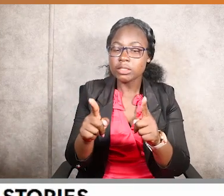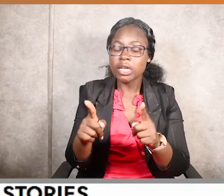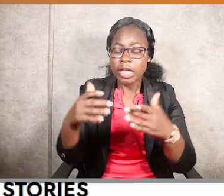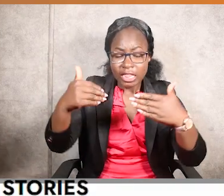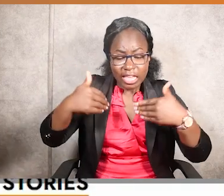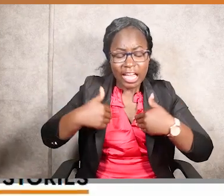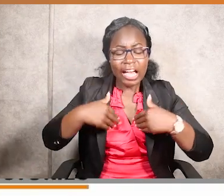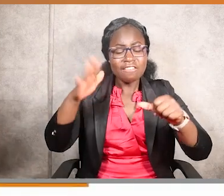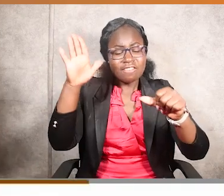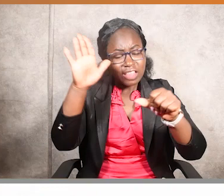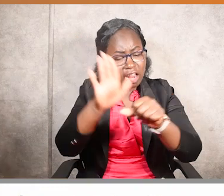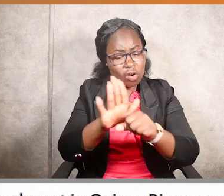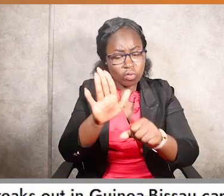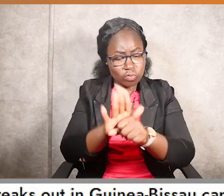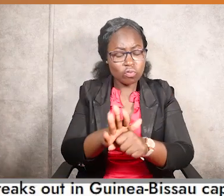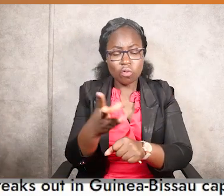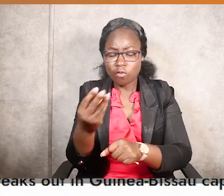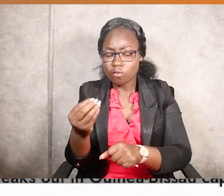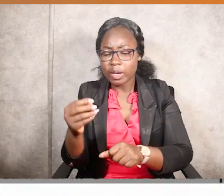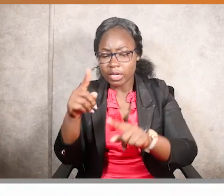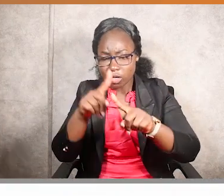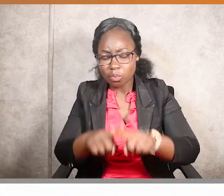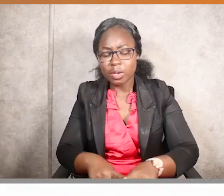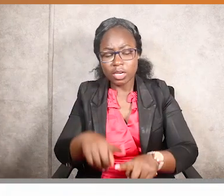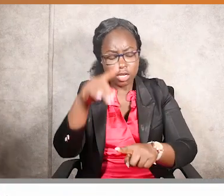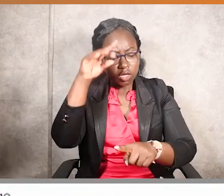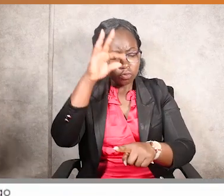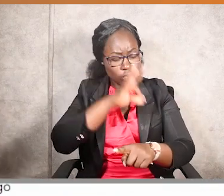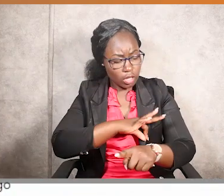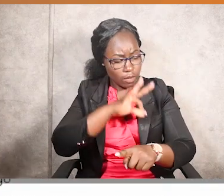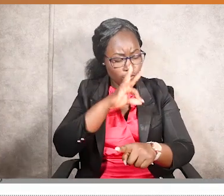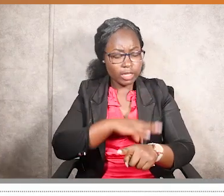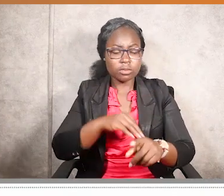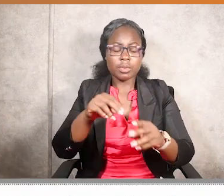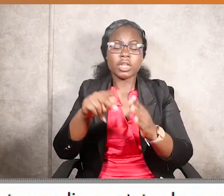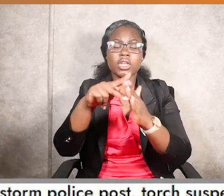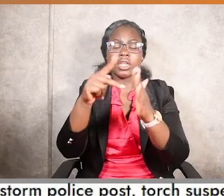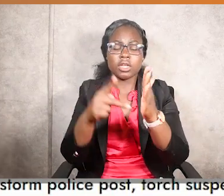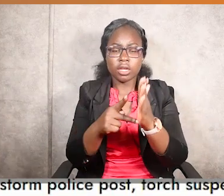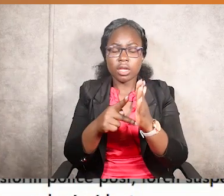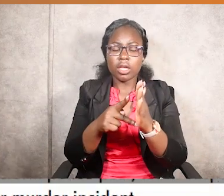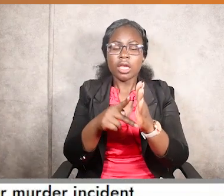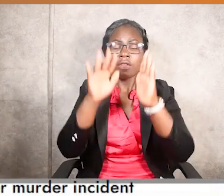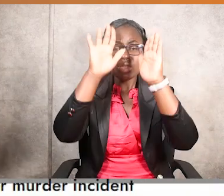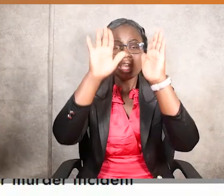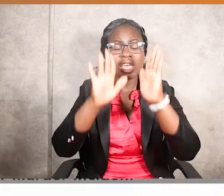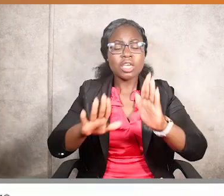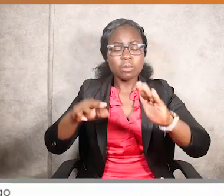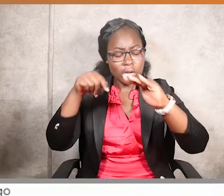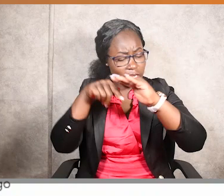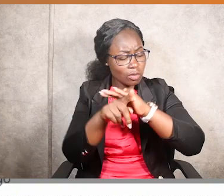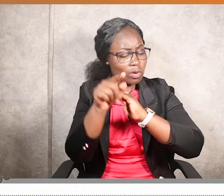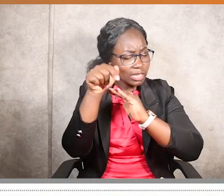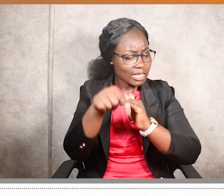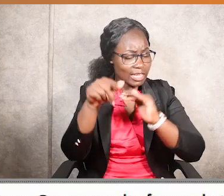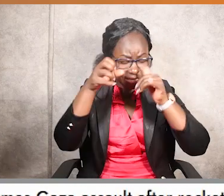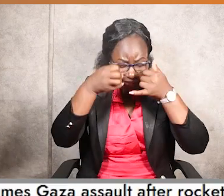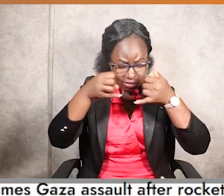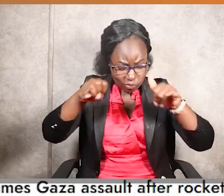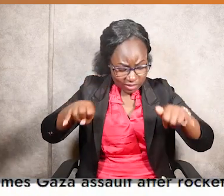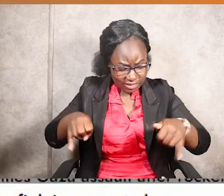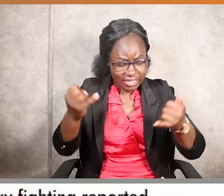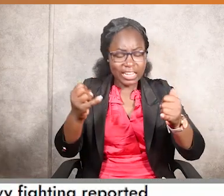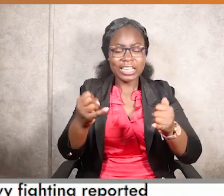money in terms of capital seed investment into their project. The main goal here would be to try and think